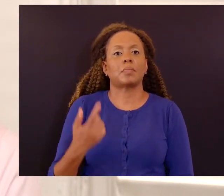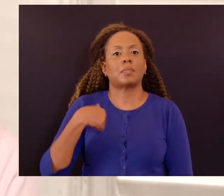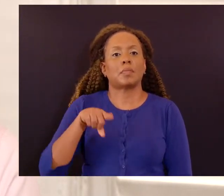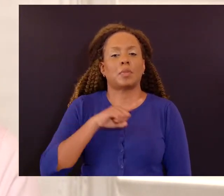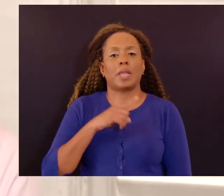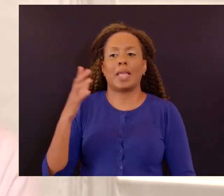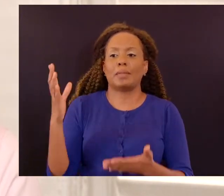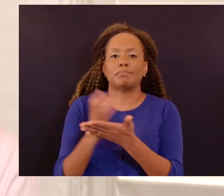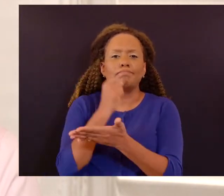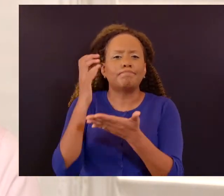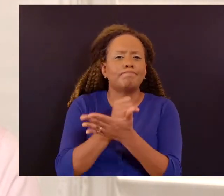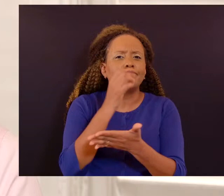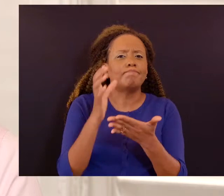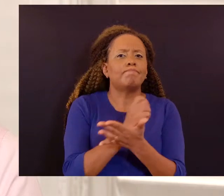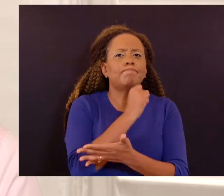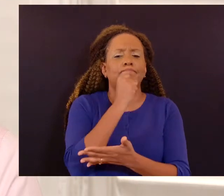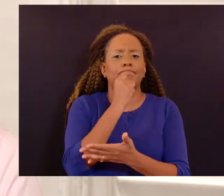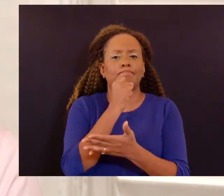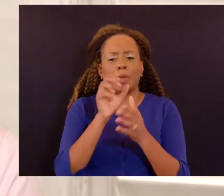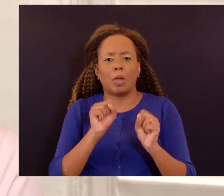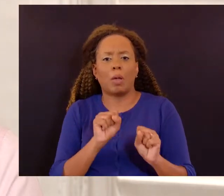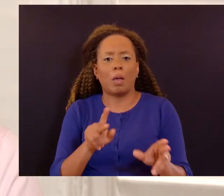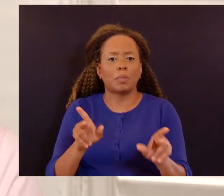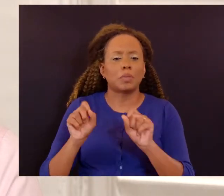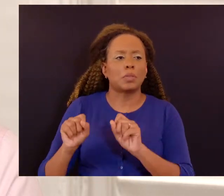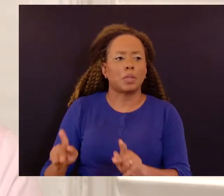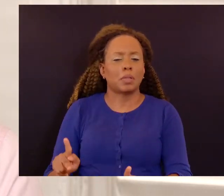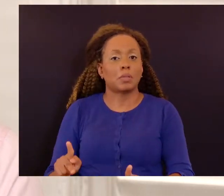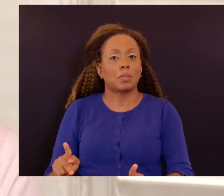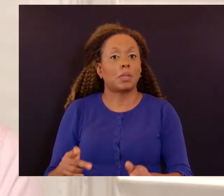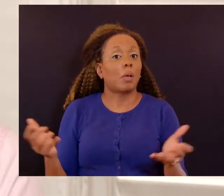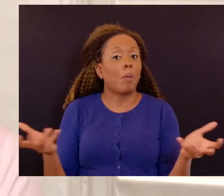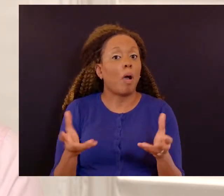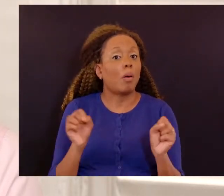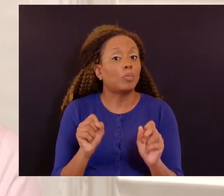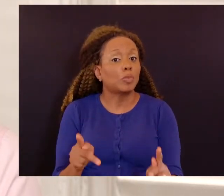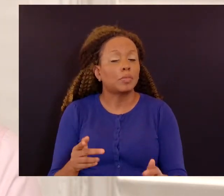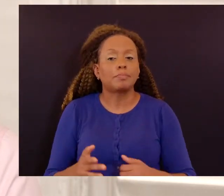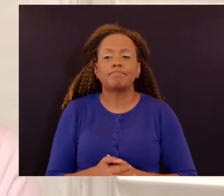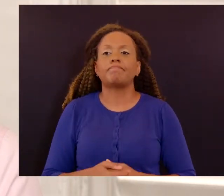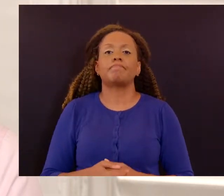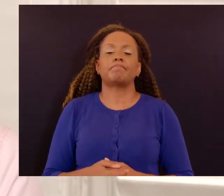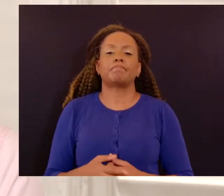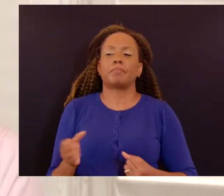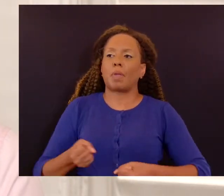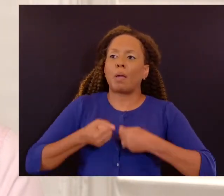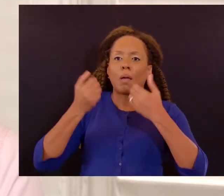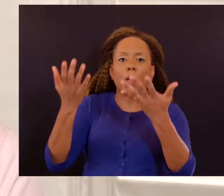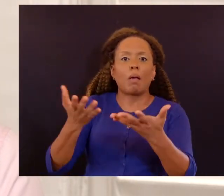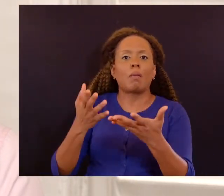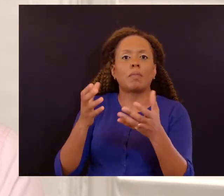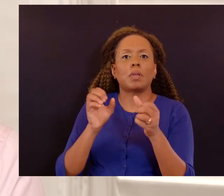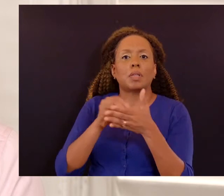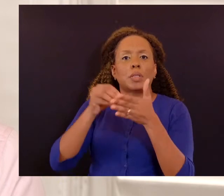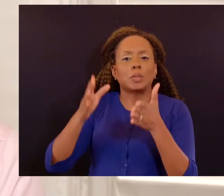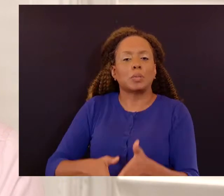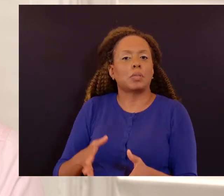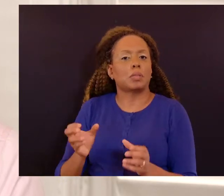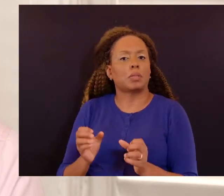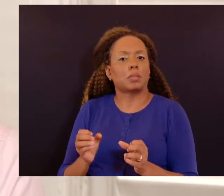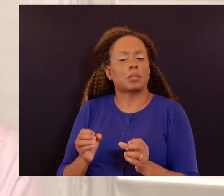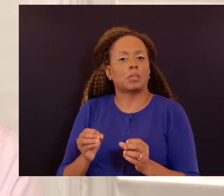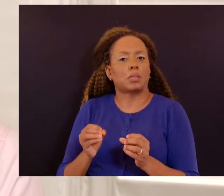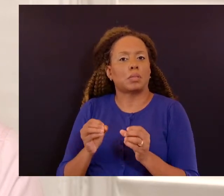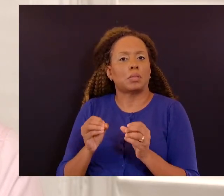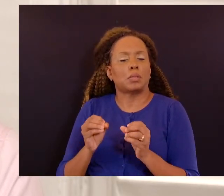the opportunity presented by CXC to be able to offer students the opportunity to write